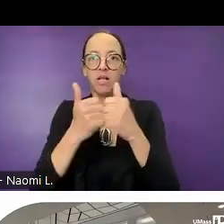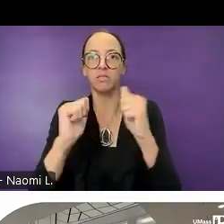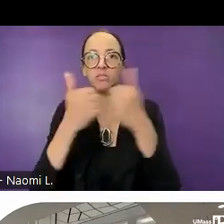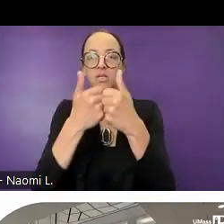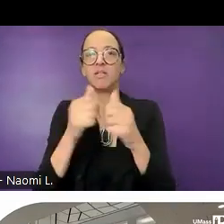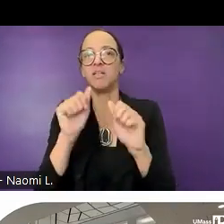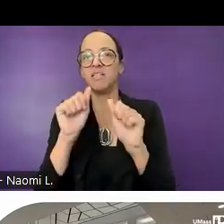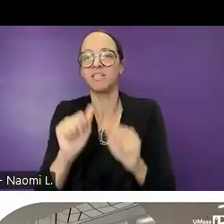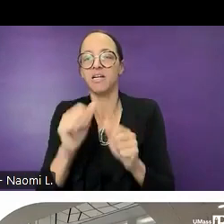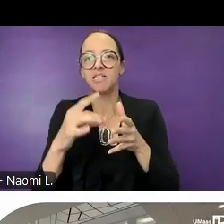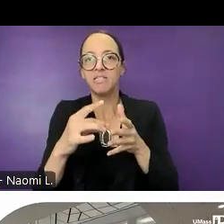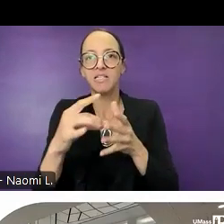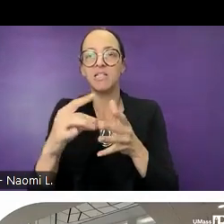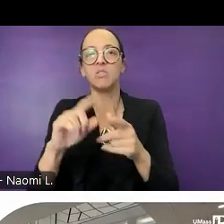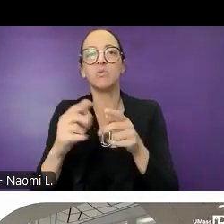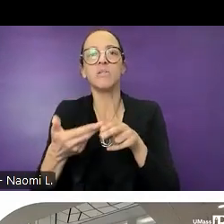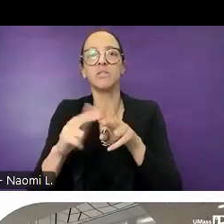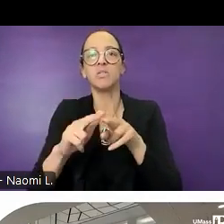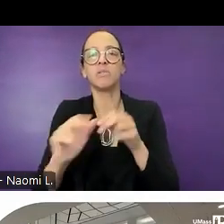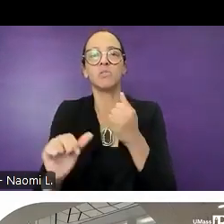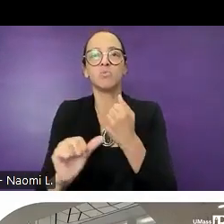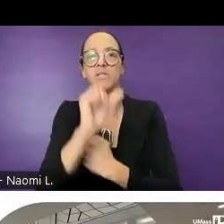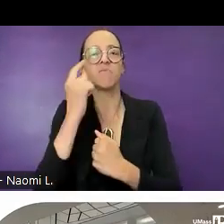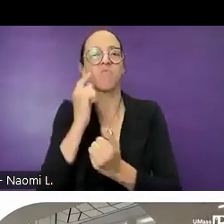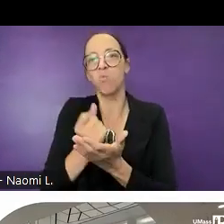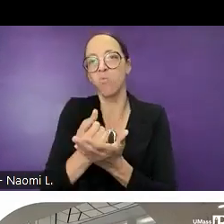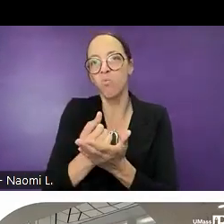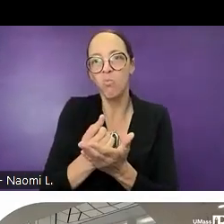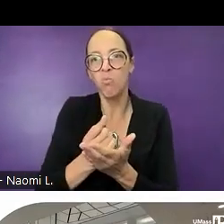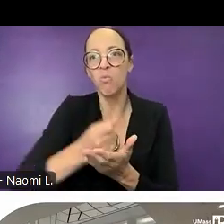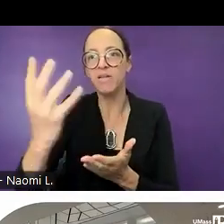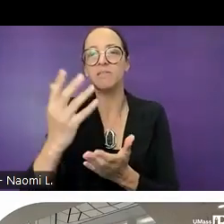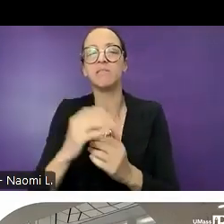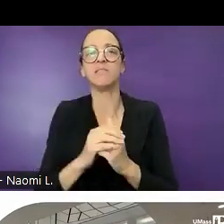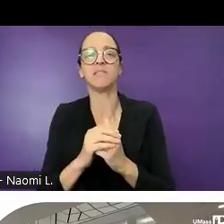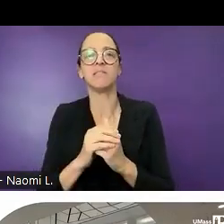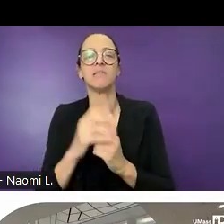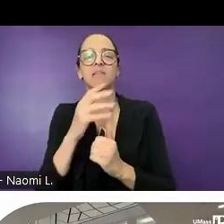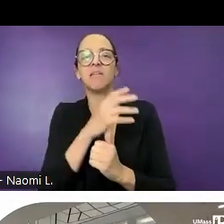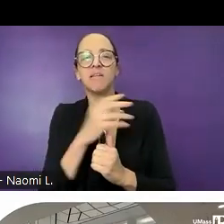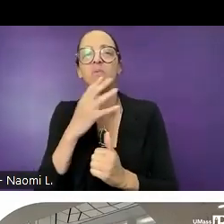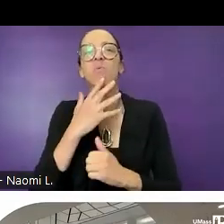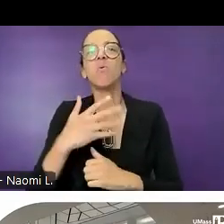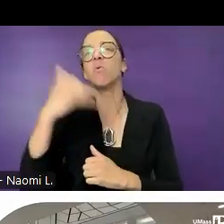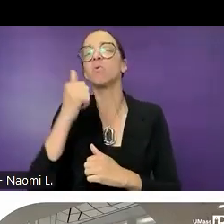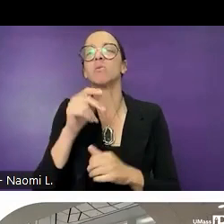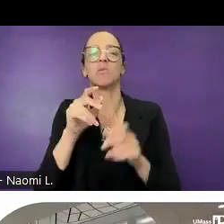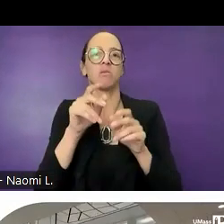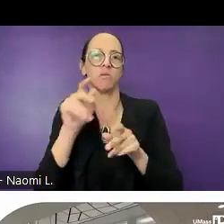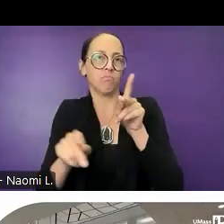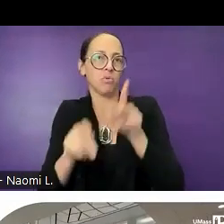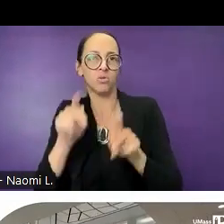waste, fraud, and even older person mistreatment. Also,